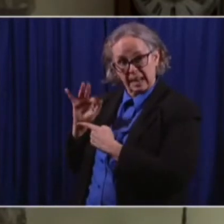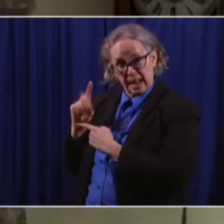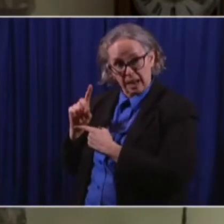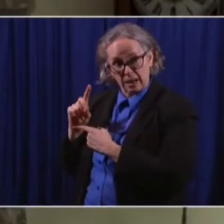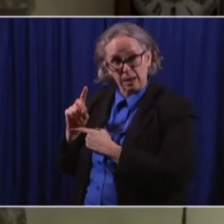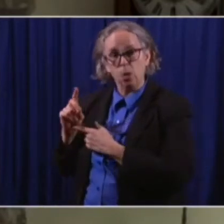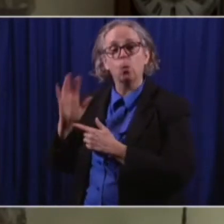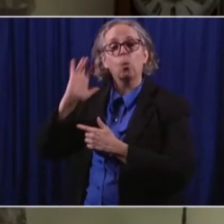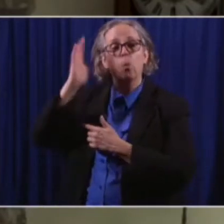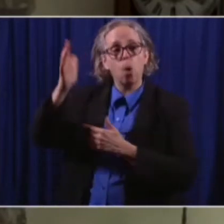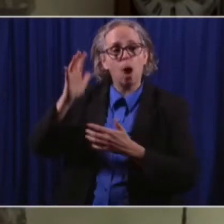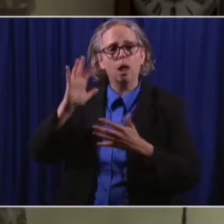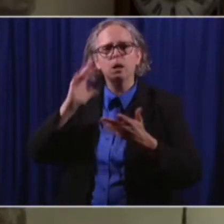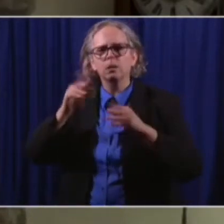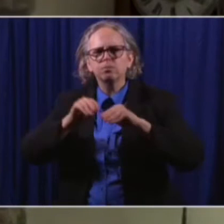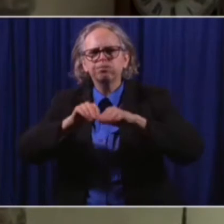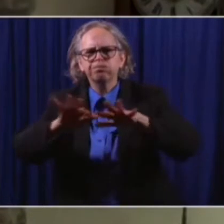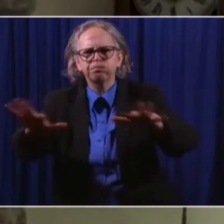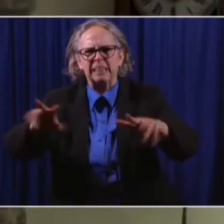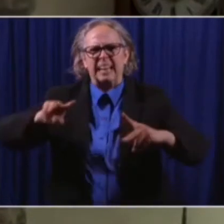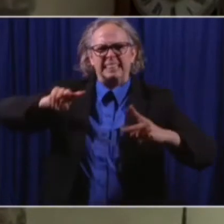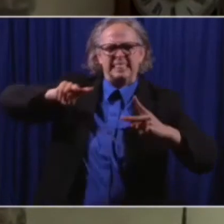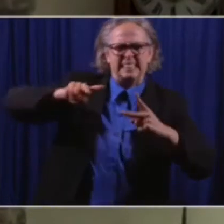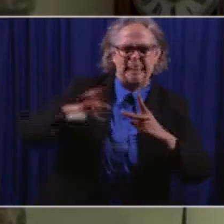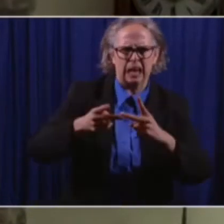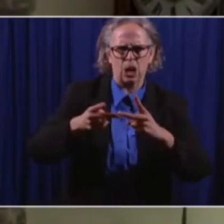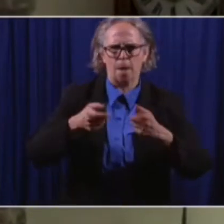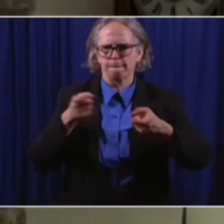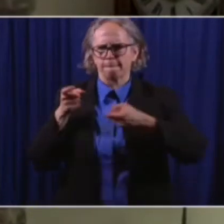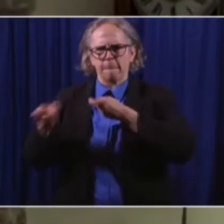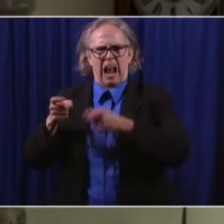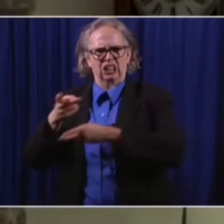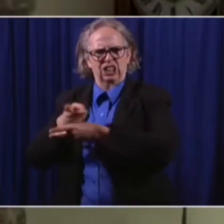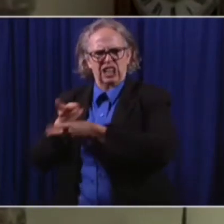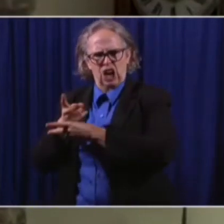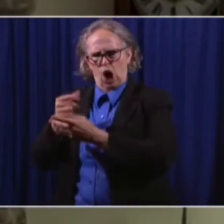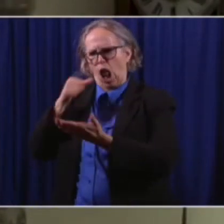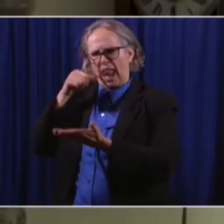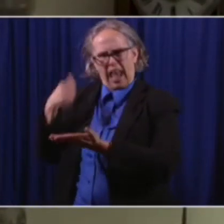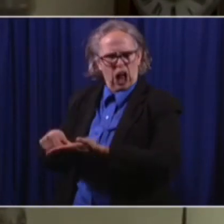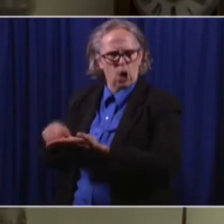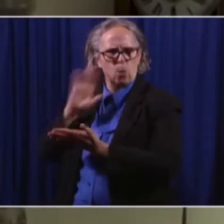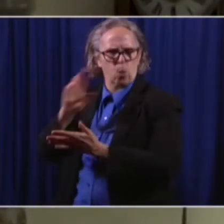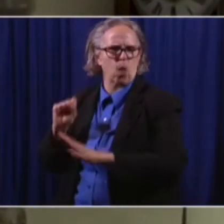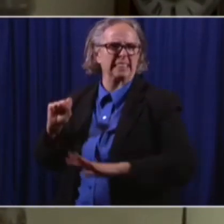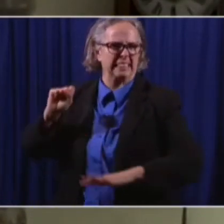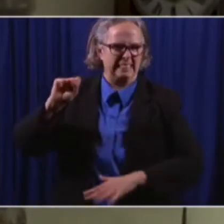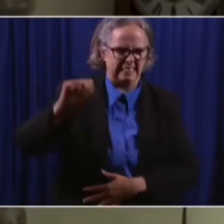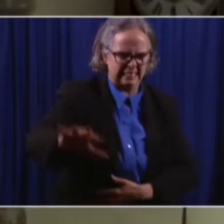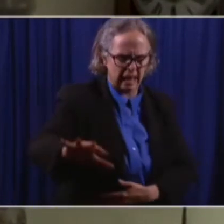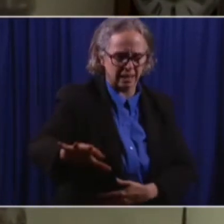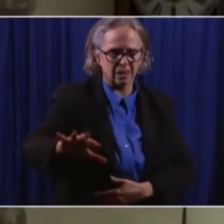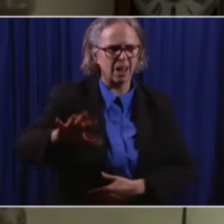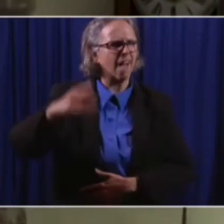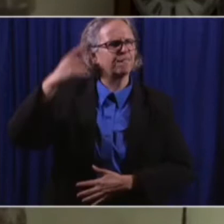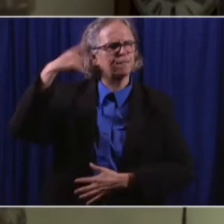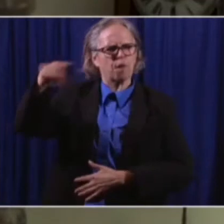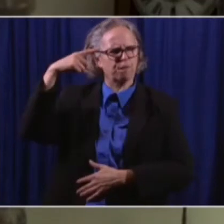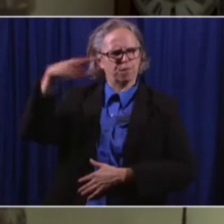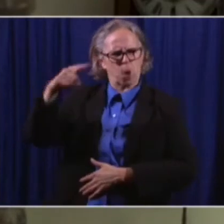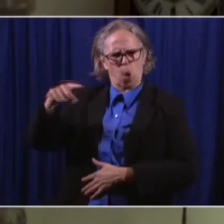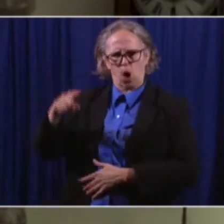letter later this fall to specifically serve children who have complex behavioral health